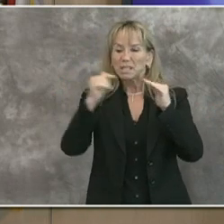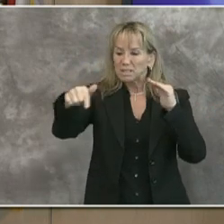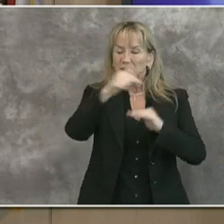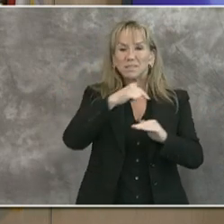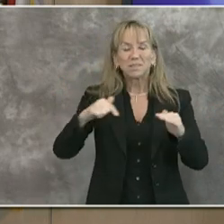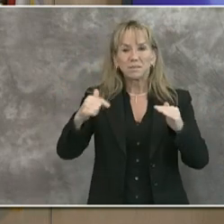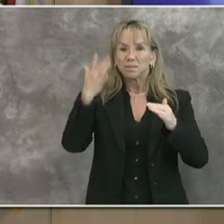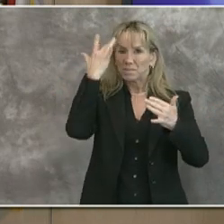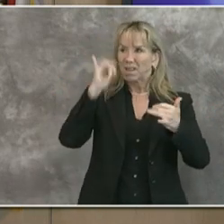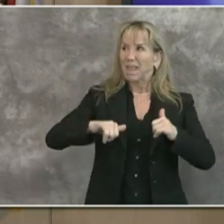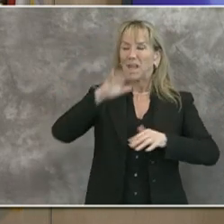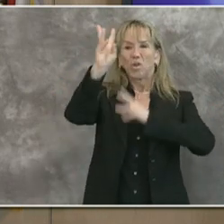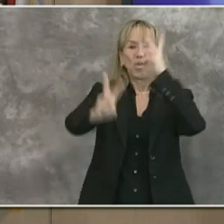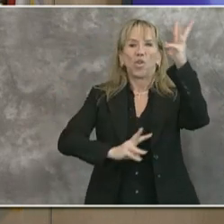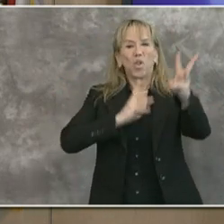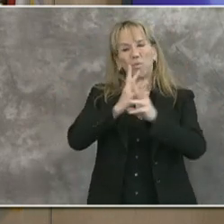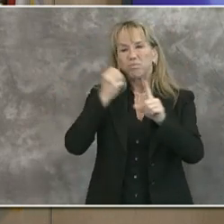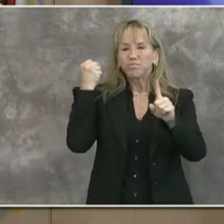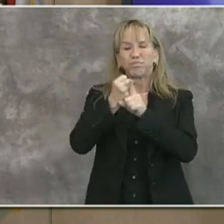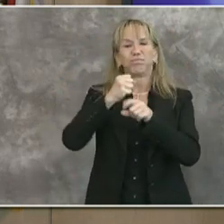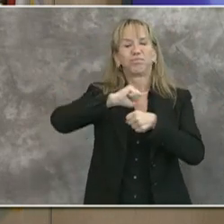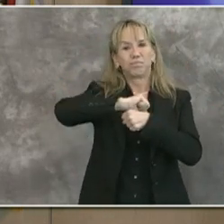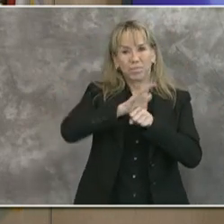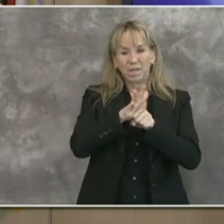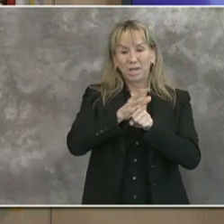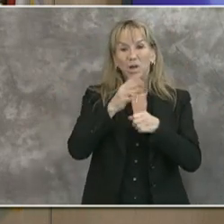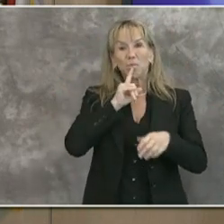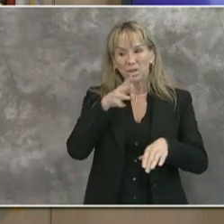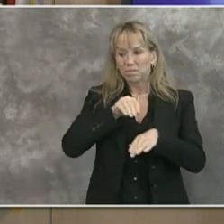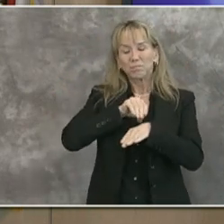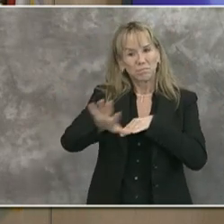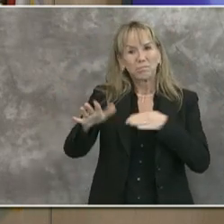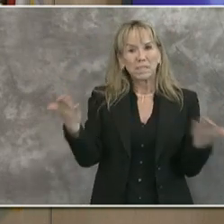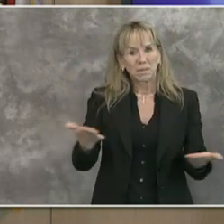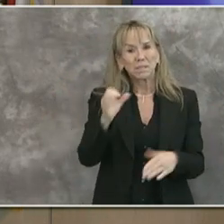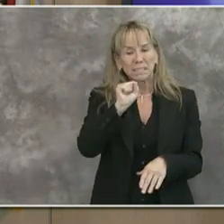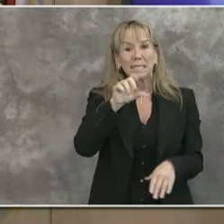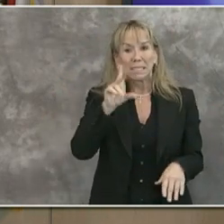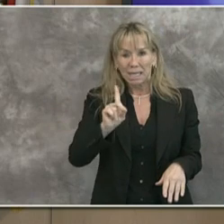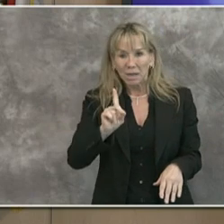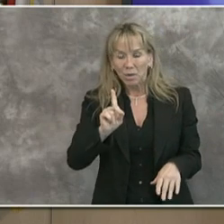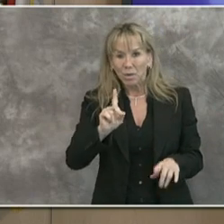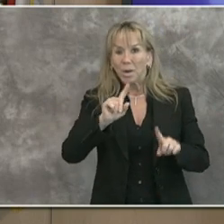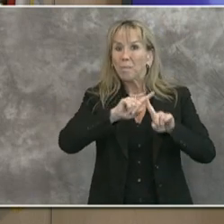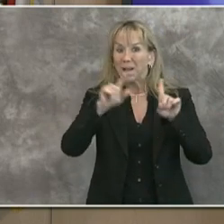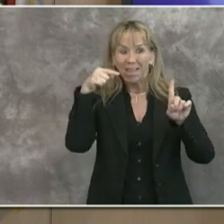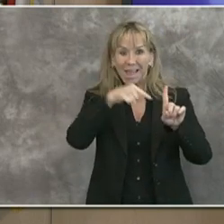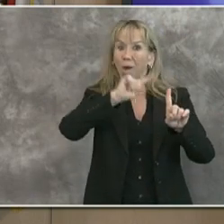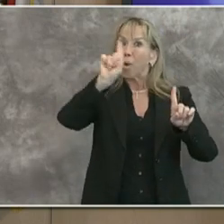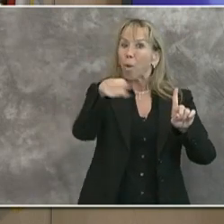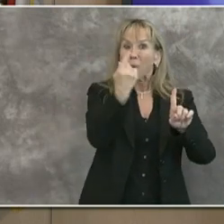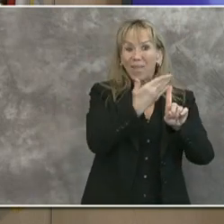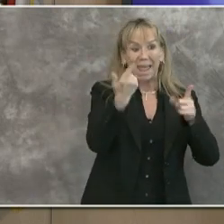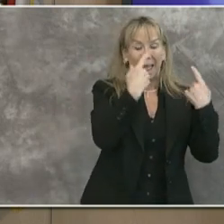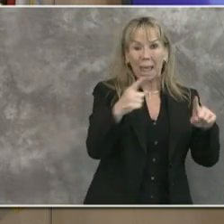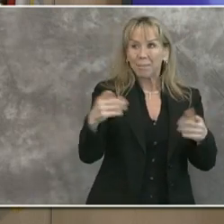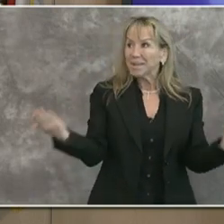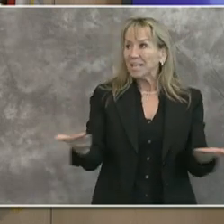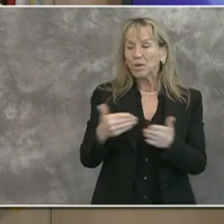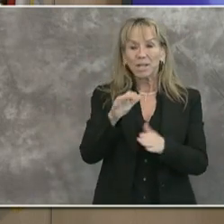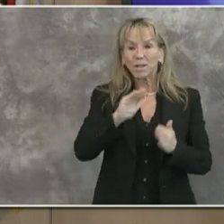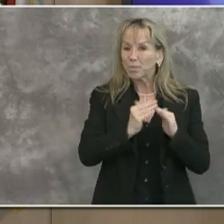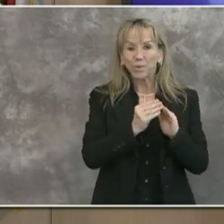to the global pandemic and its impact on San Diego, but it is clear that is not the only pain that is present in our